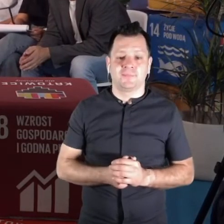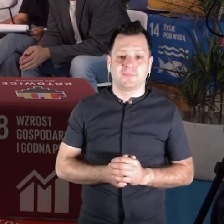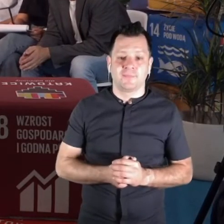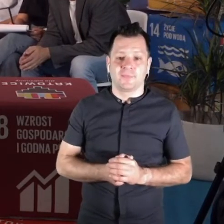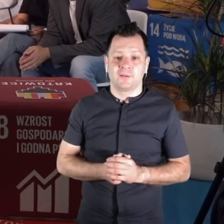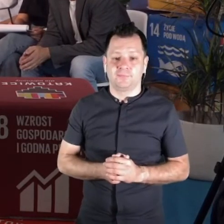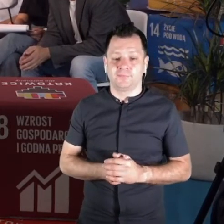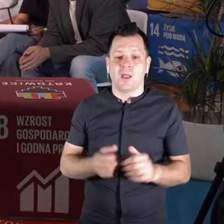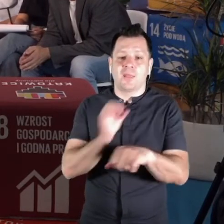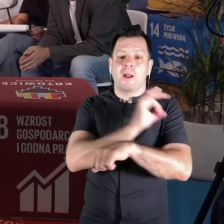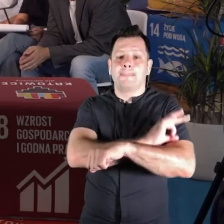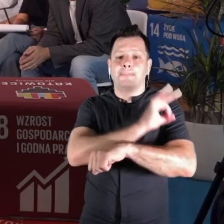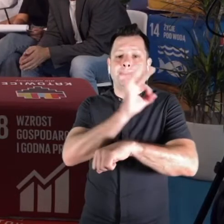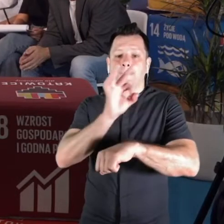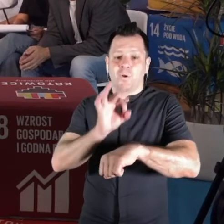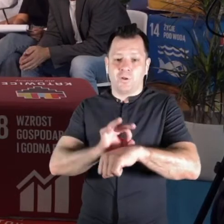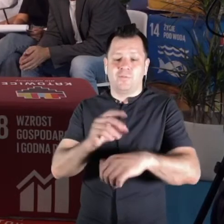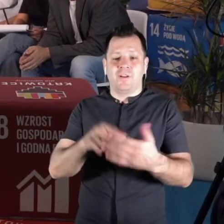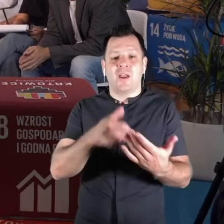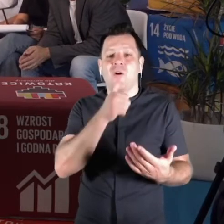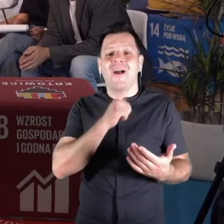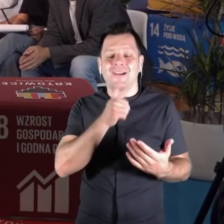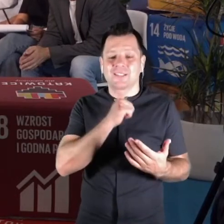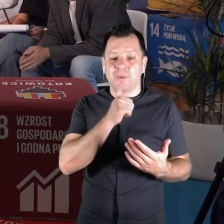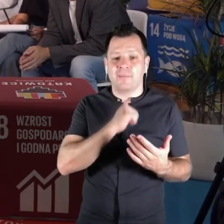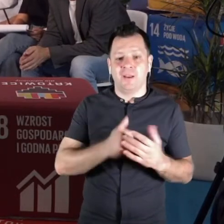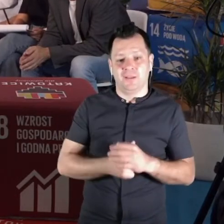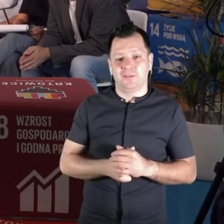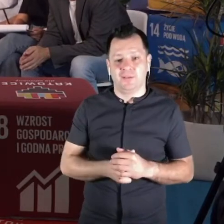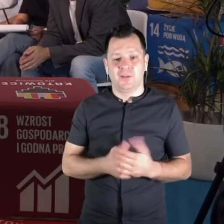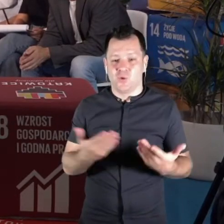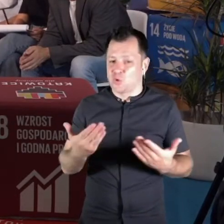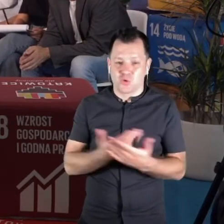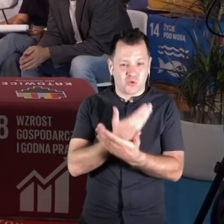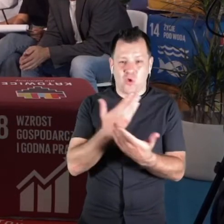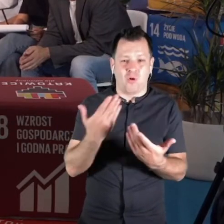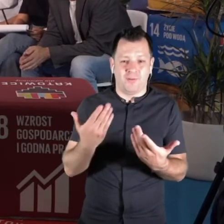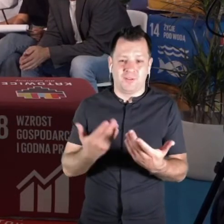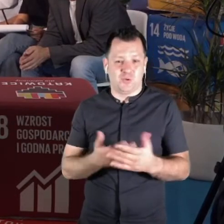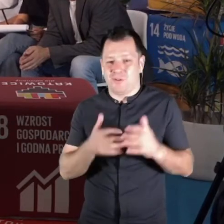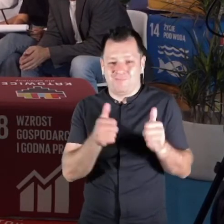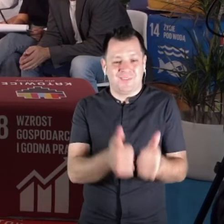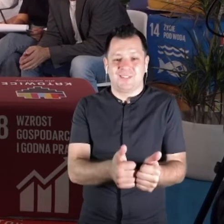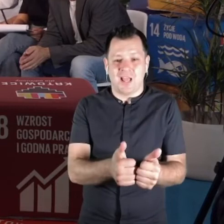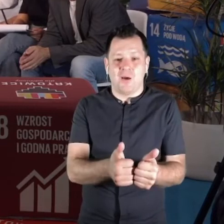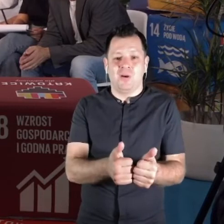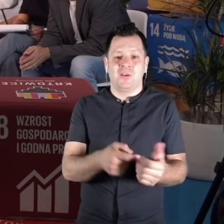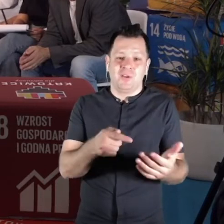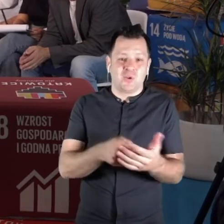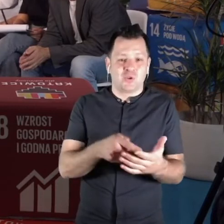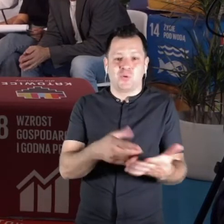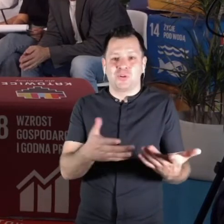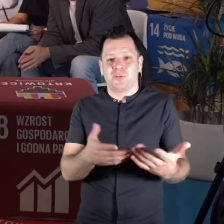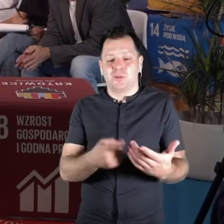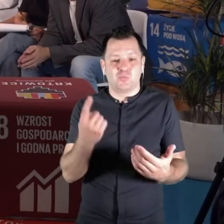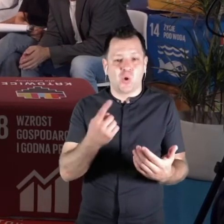to be a systemic change that will endanger this institution. It's just going to be something temporary that they can test and they can